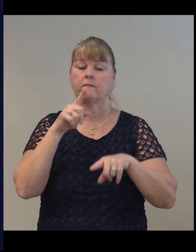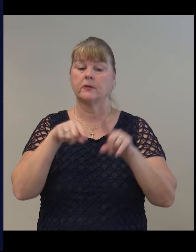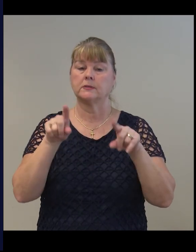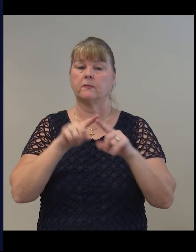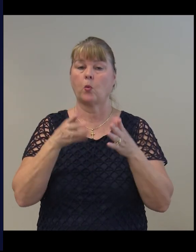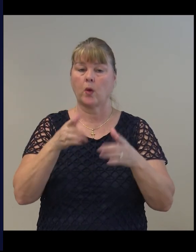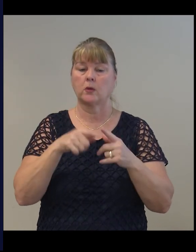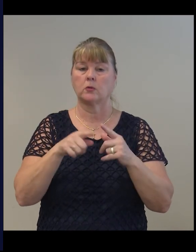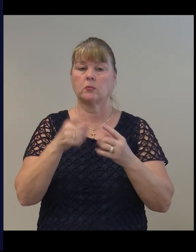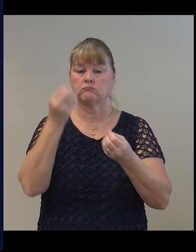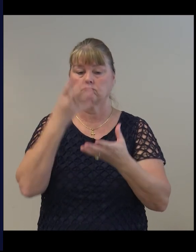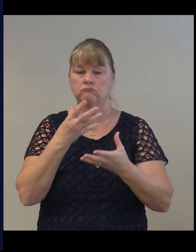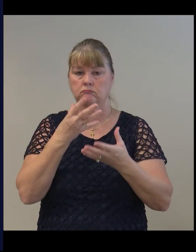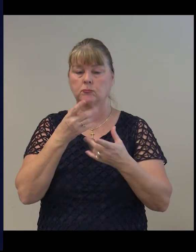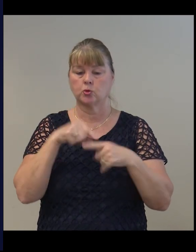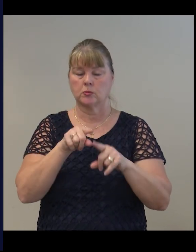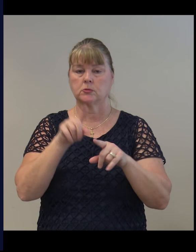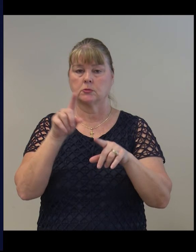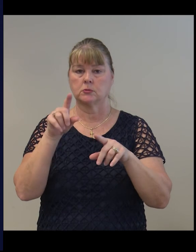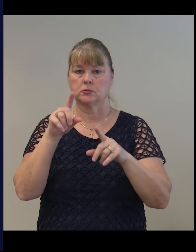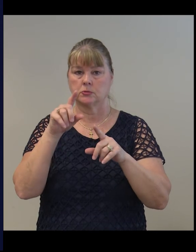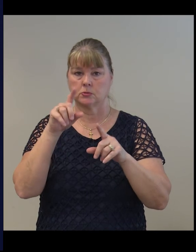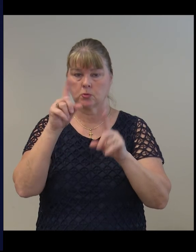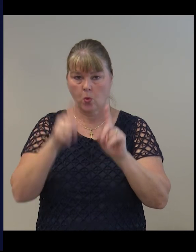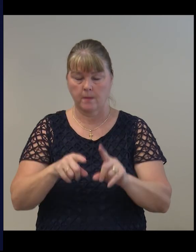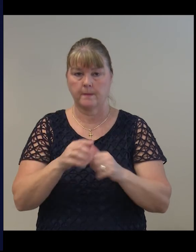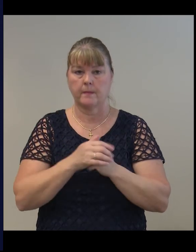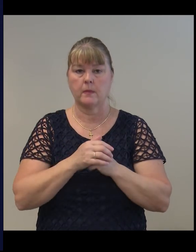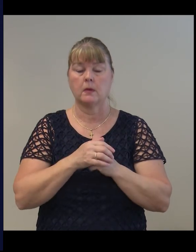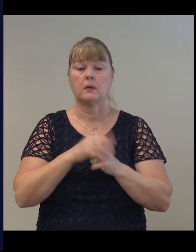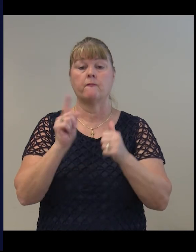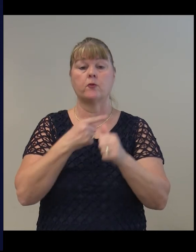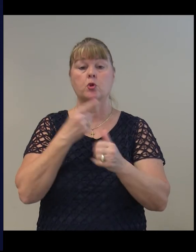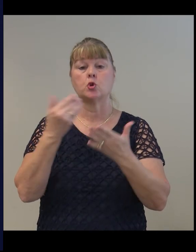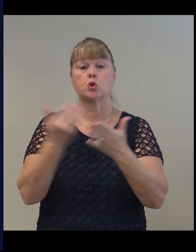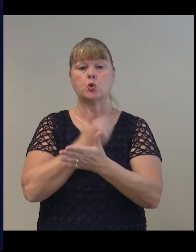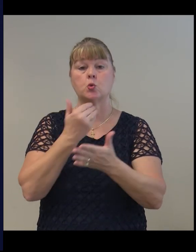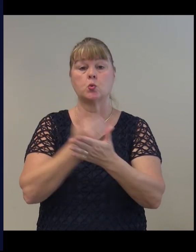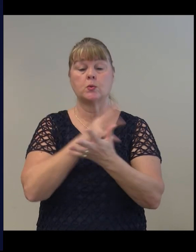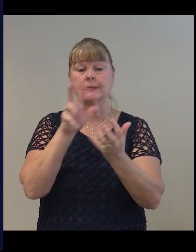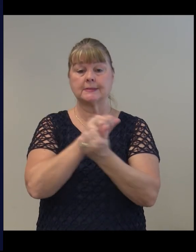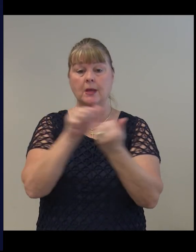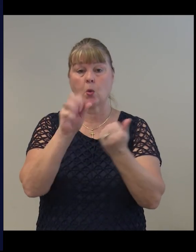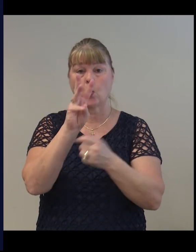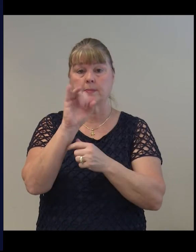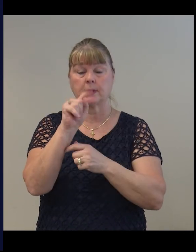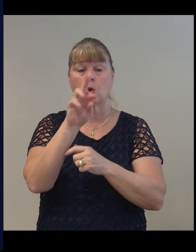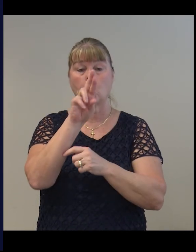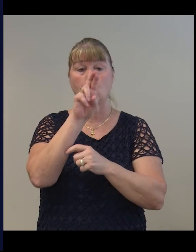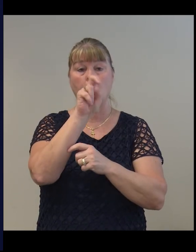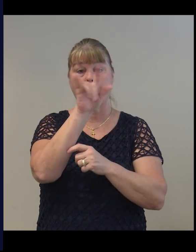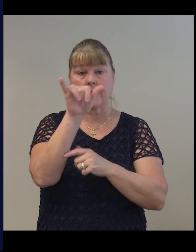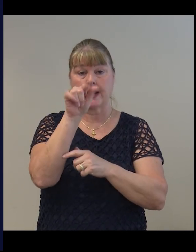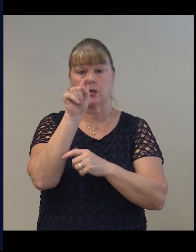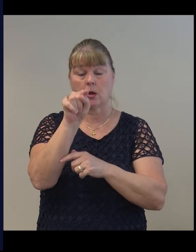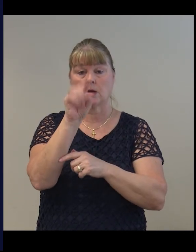have various ways that you can stay informed during the storm. First of all, we have a new disaster website,